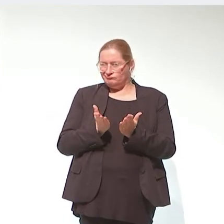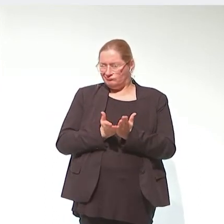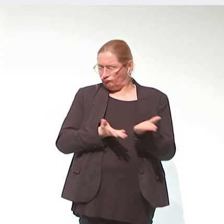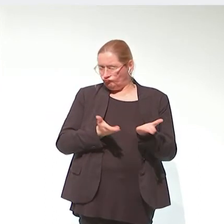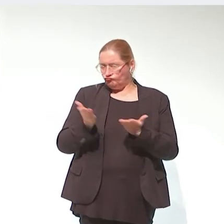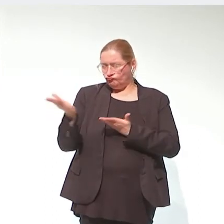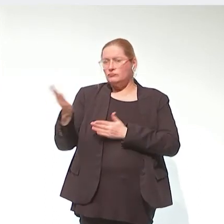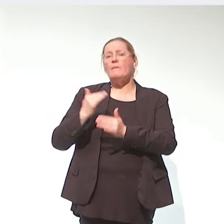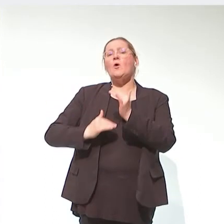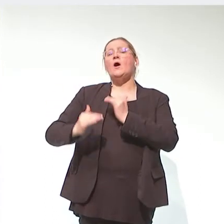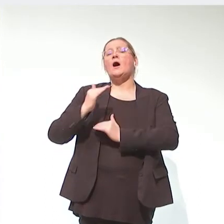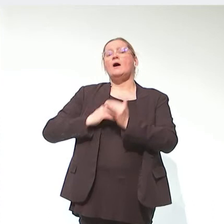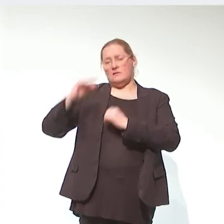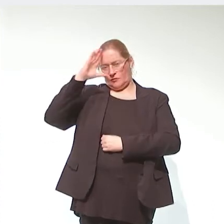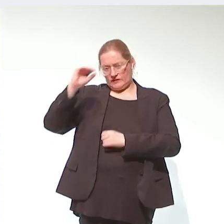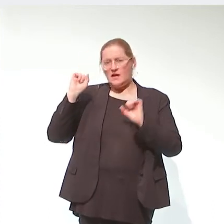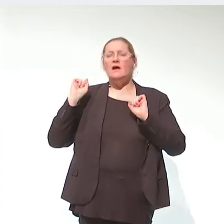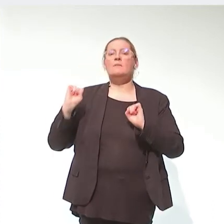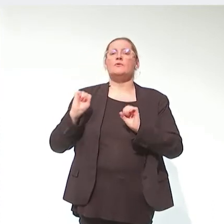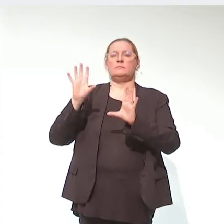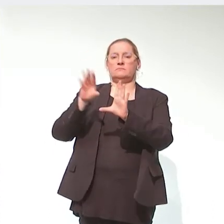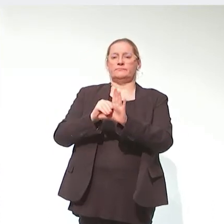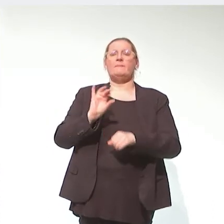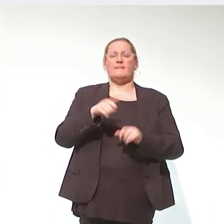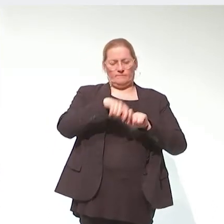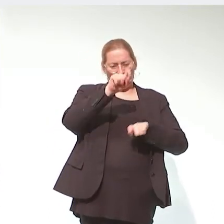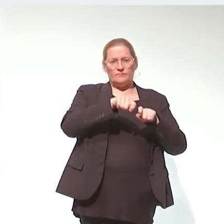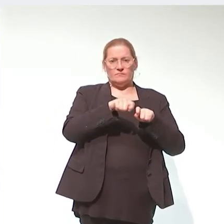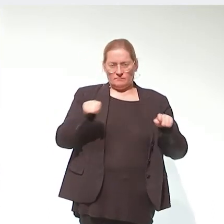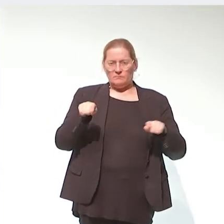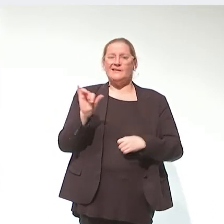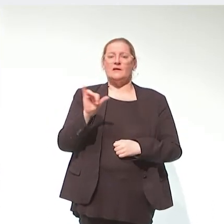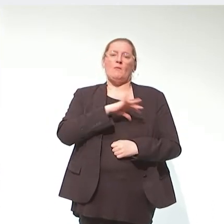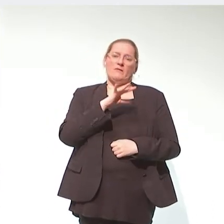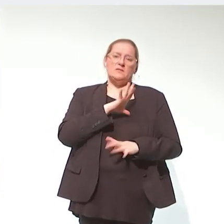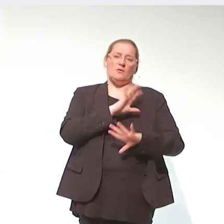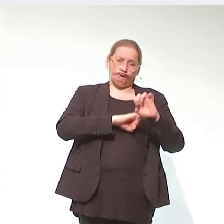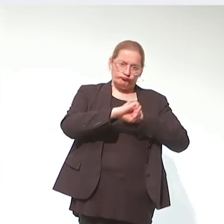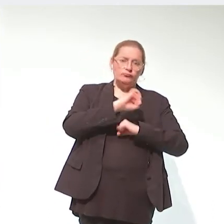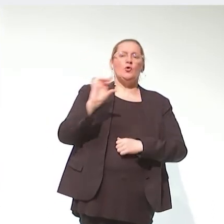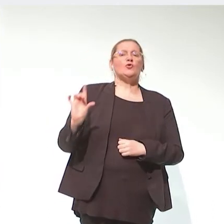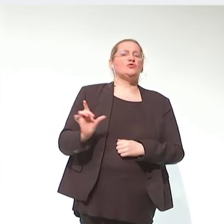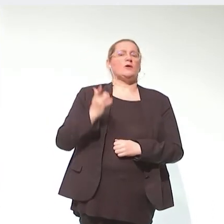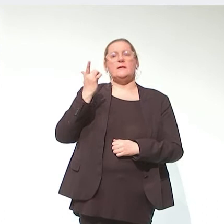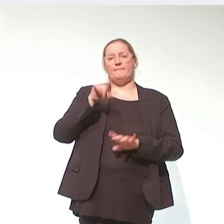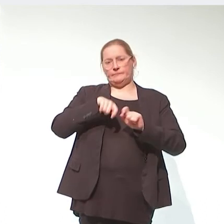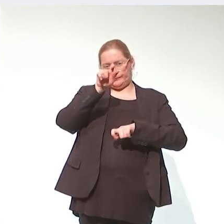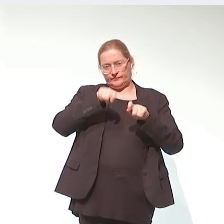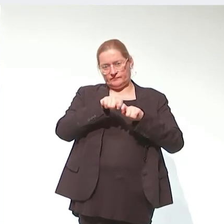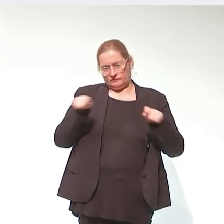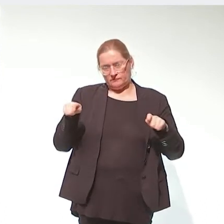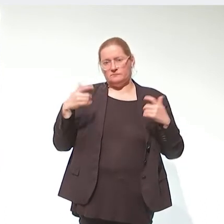first assessment is carried out by their teachers, and the second assessment is carried out at the disability assessment centers